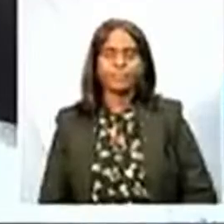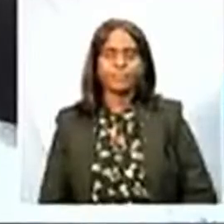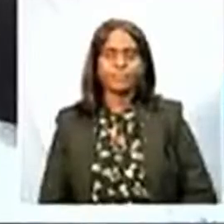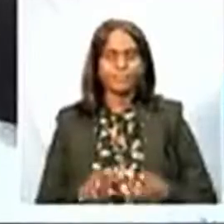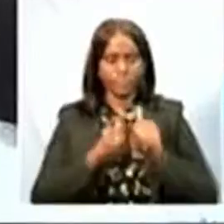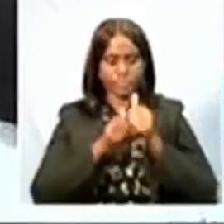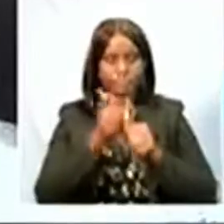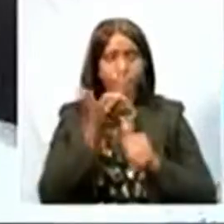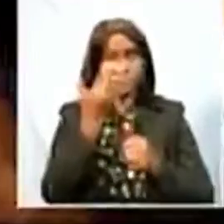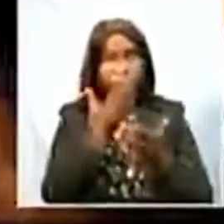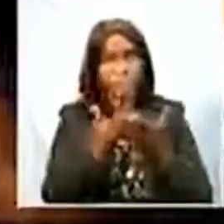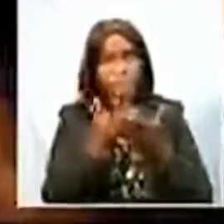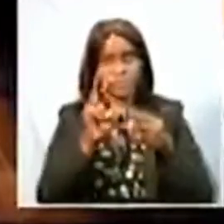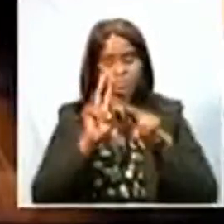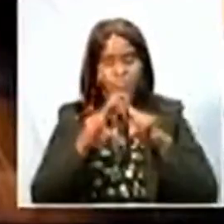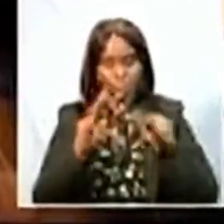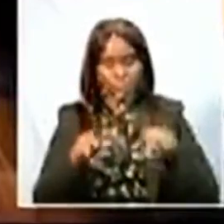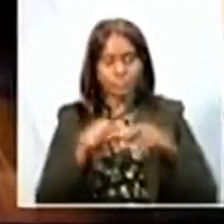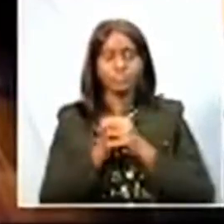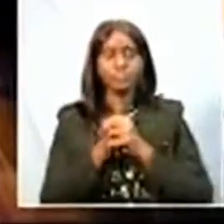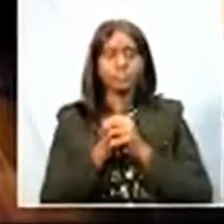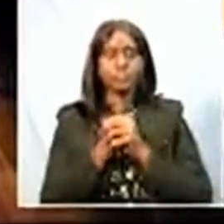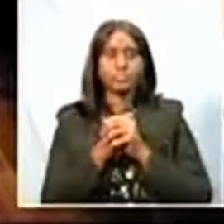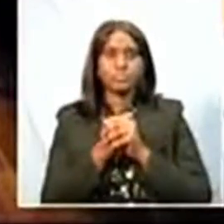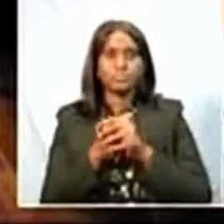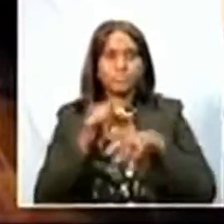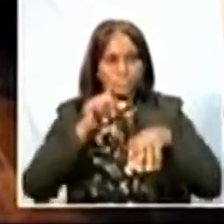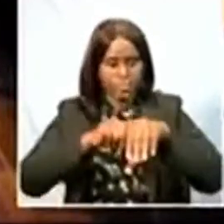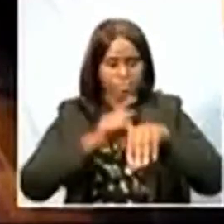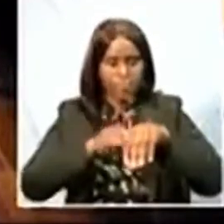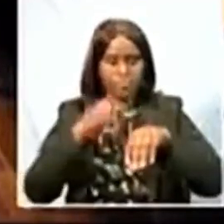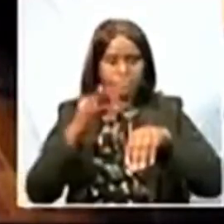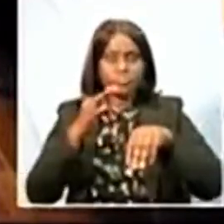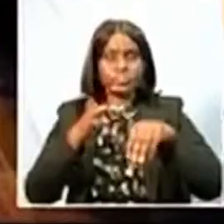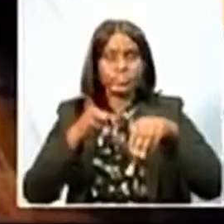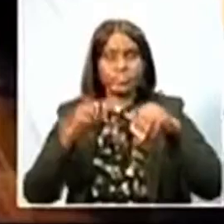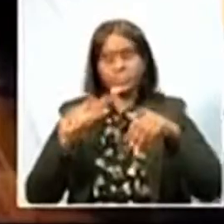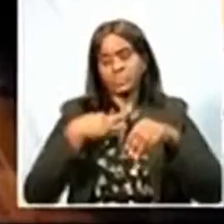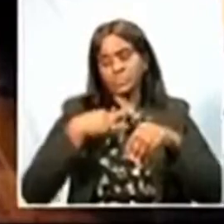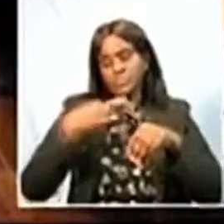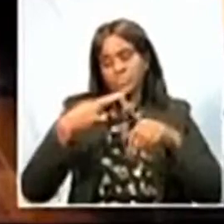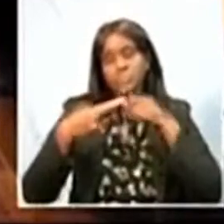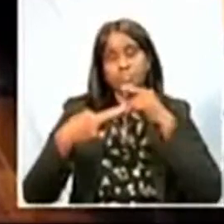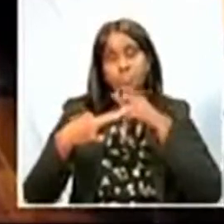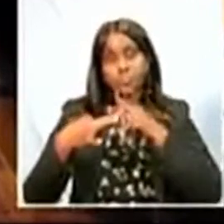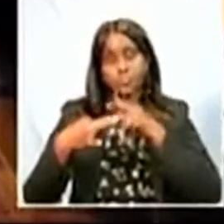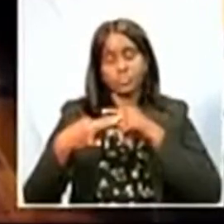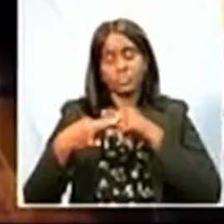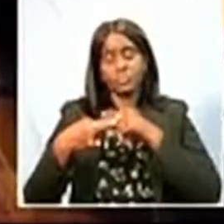Follow? Chair, at the time of our application,